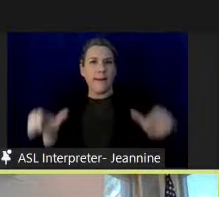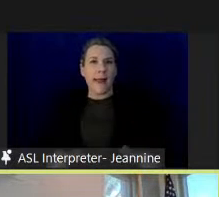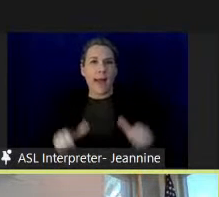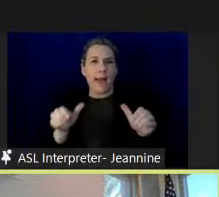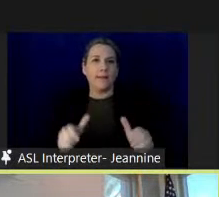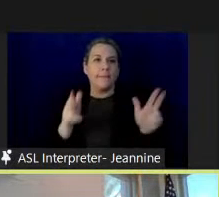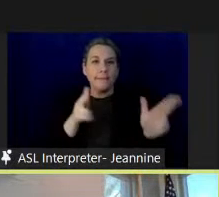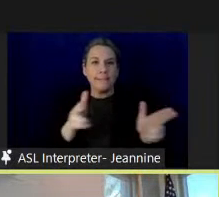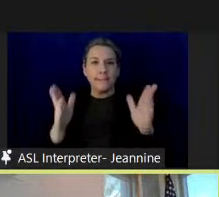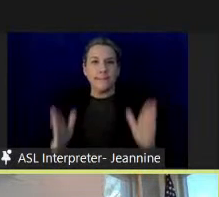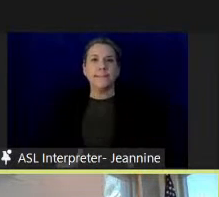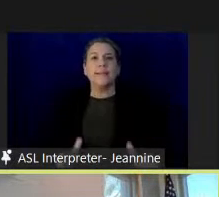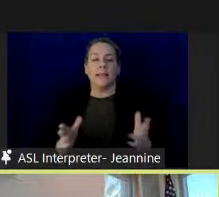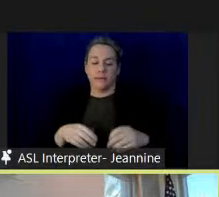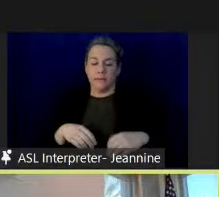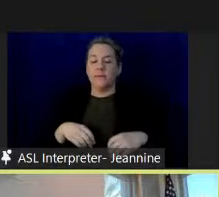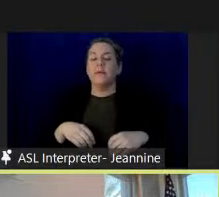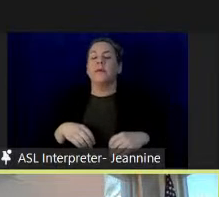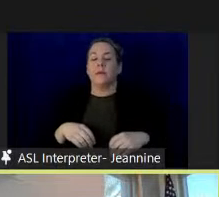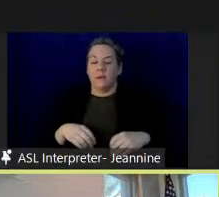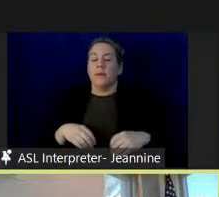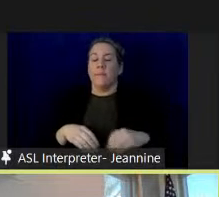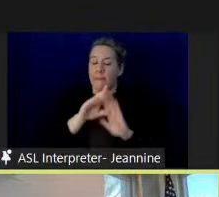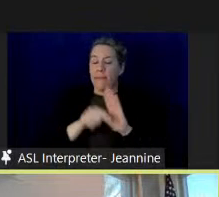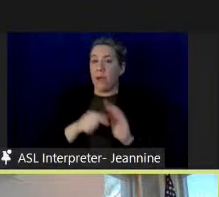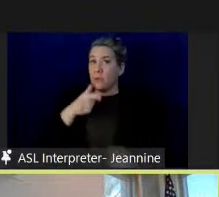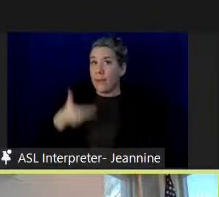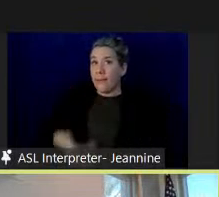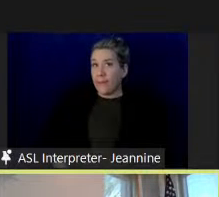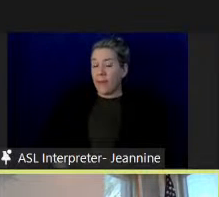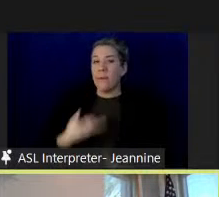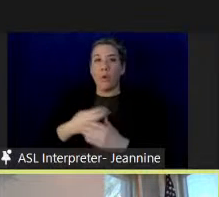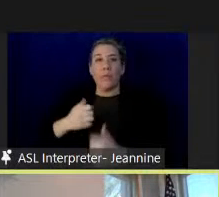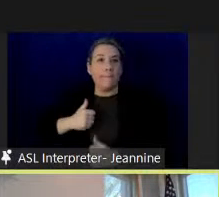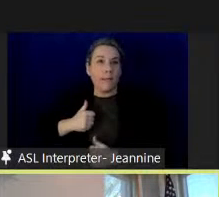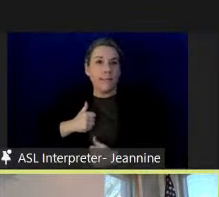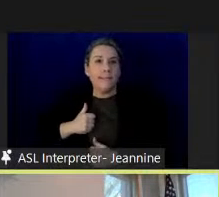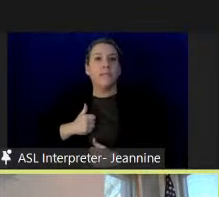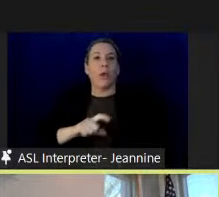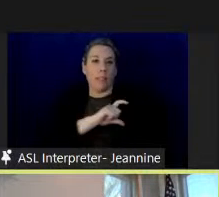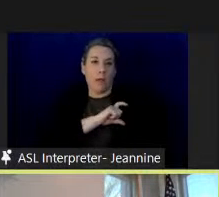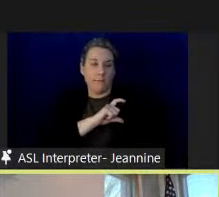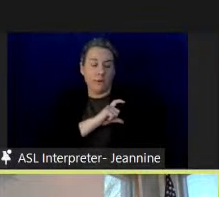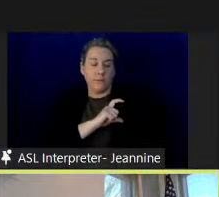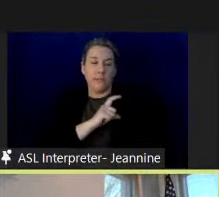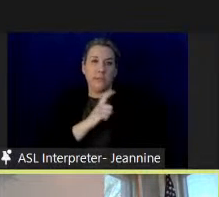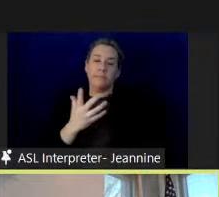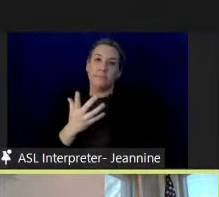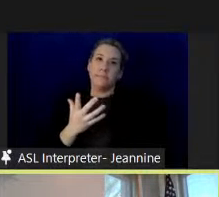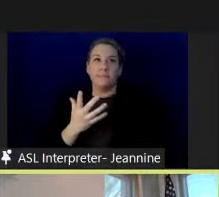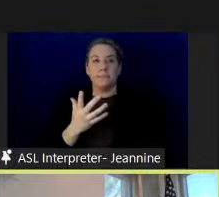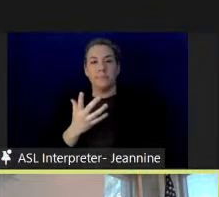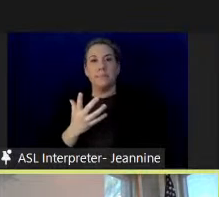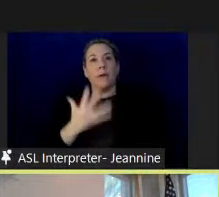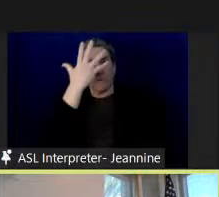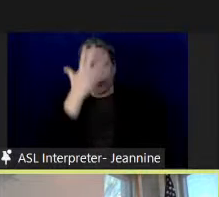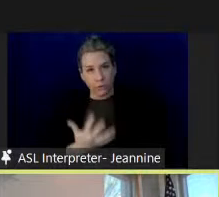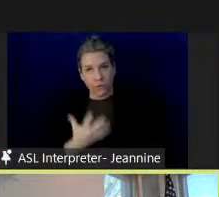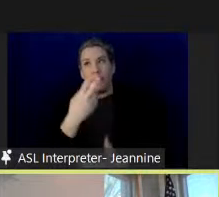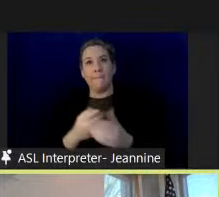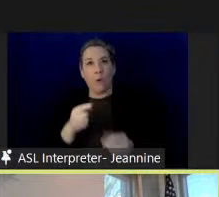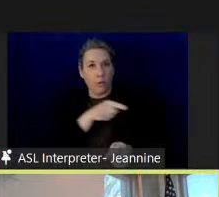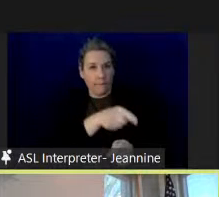background on me, why I'm here speaking with you. My background is both in military and law enforcement. And unfortunately, in both of those professions, I